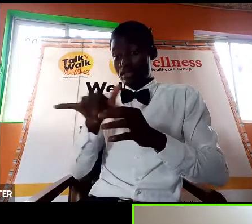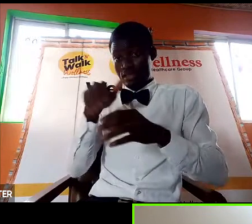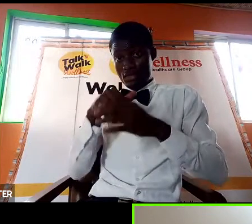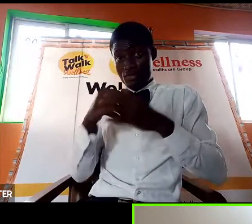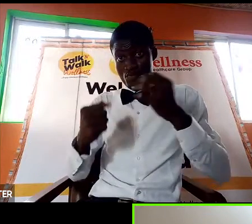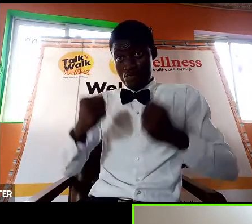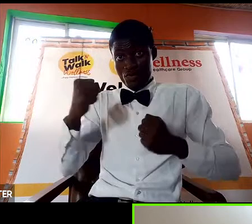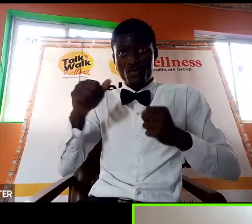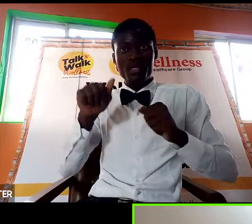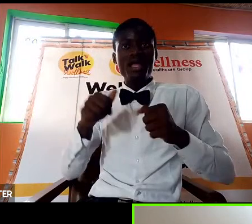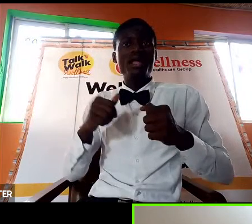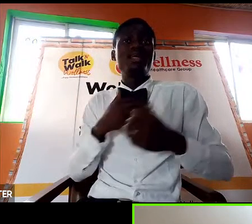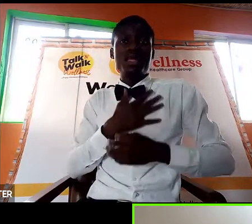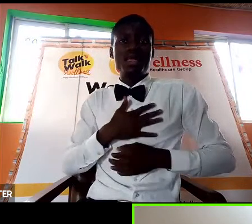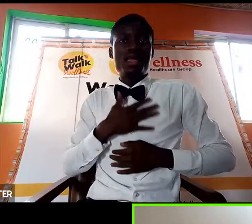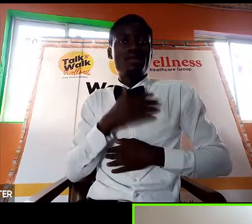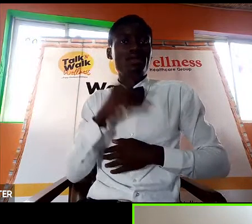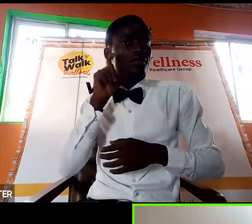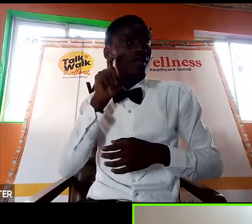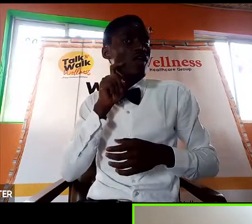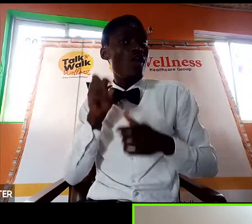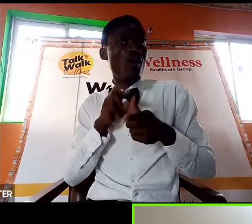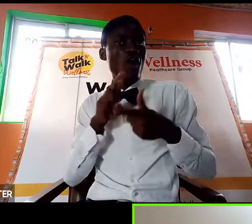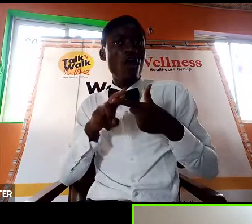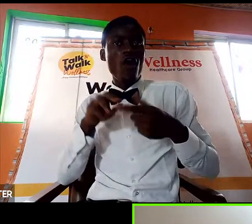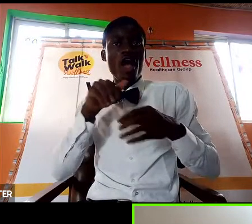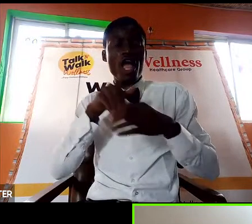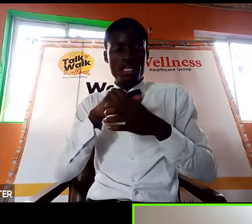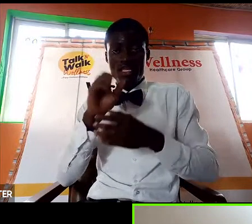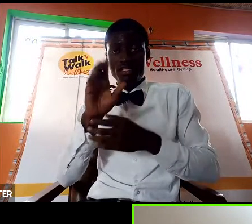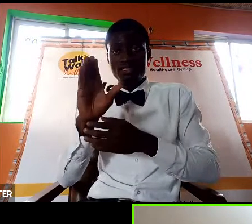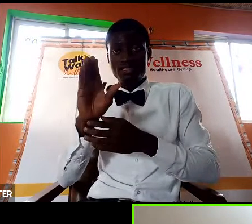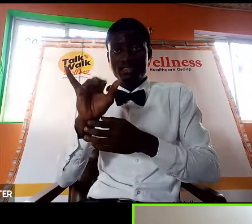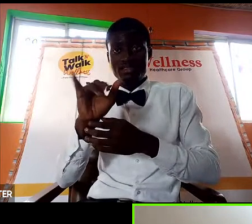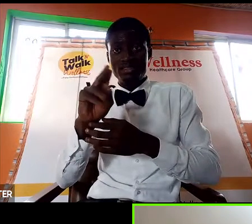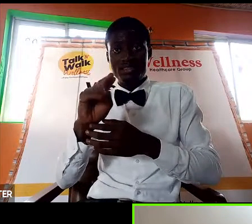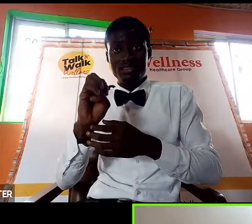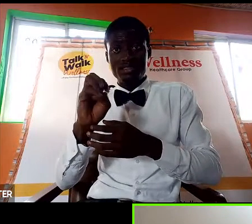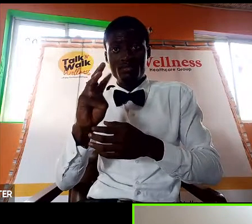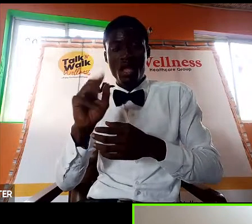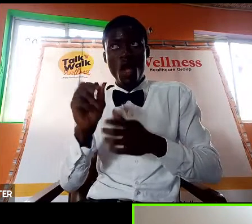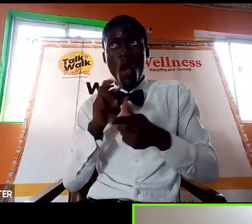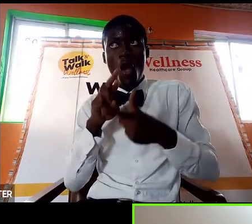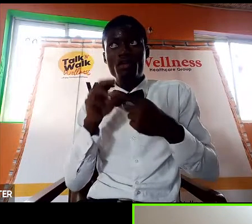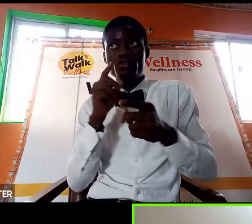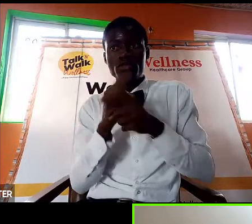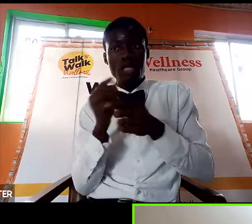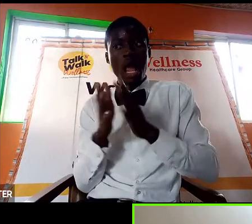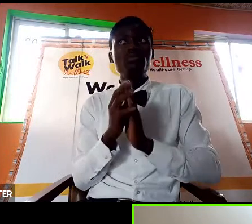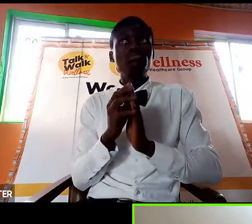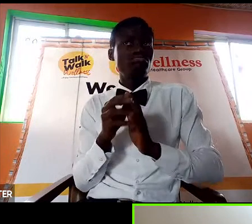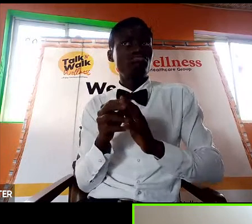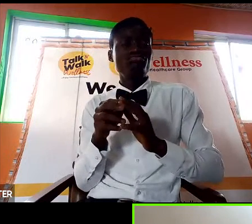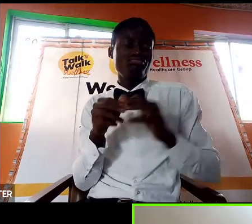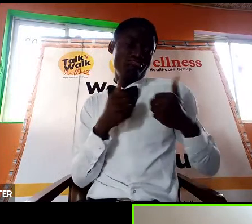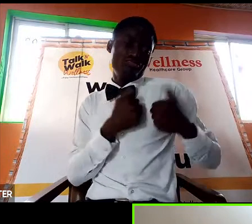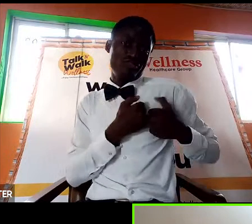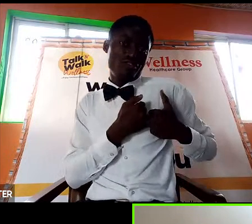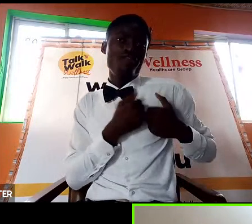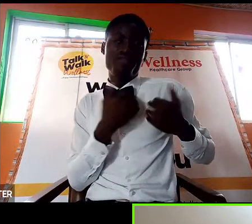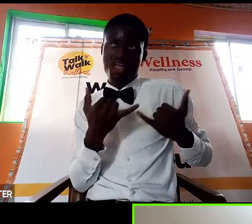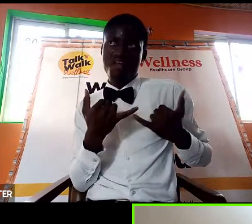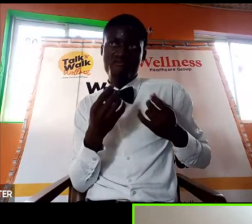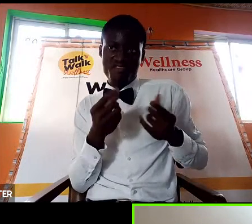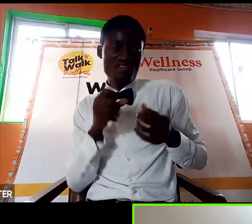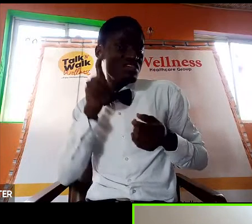in the cinema and you quickly like, oh, babe, let's just quickly do something. I mean, it happens, and then you quickly sit